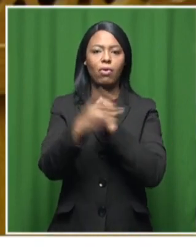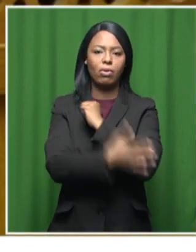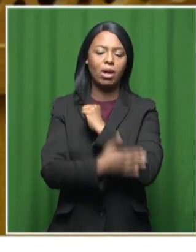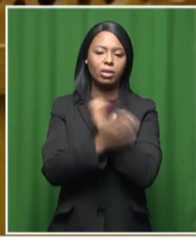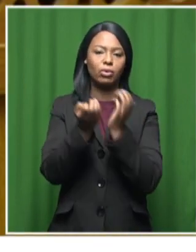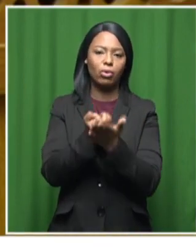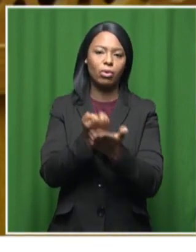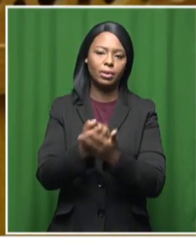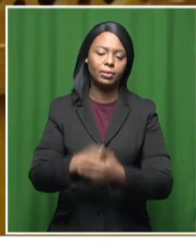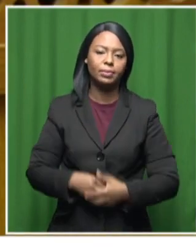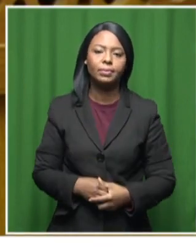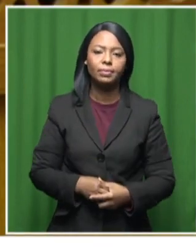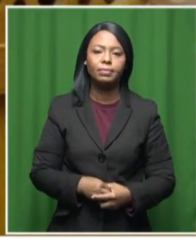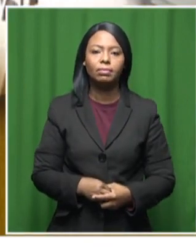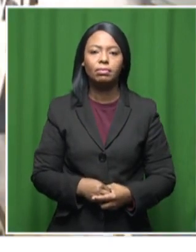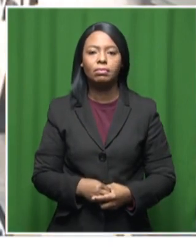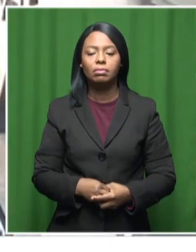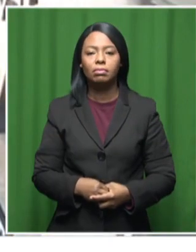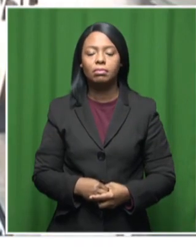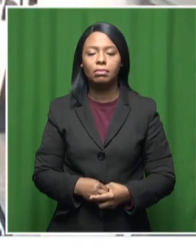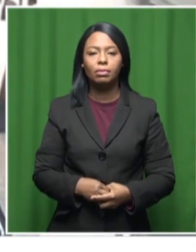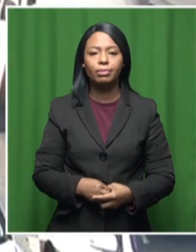country's economy.